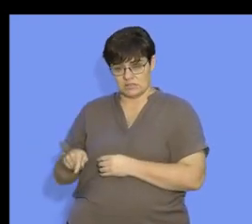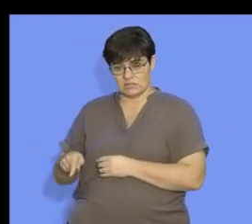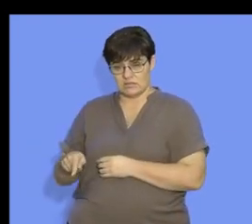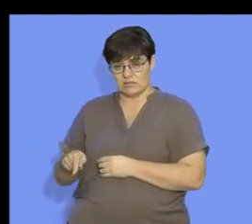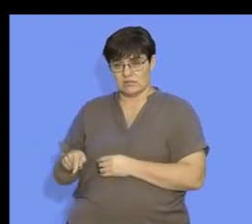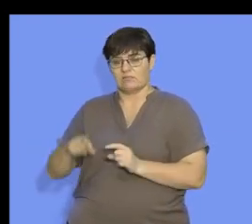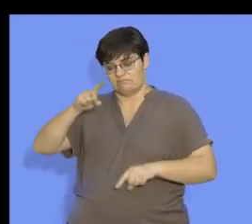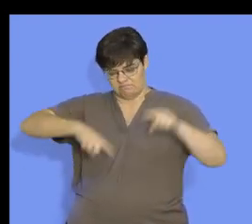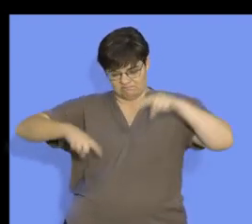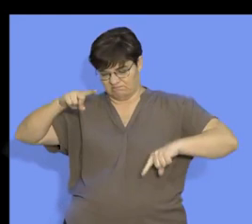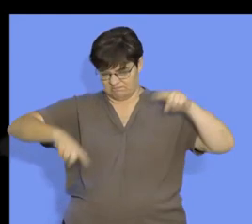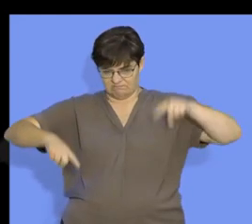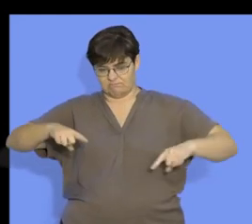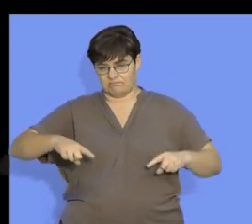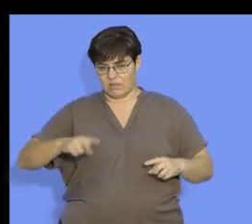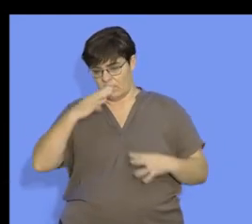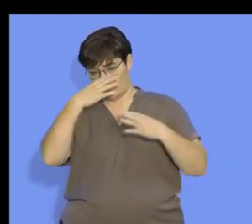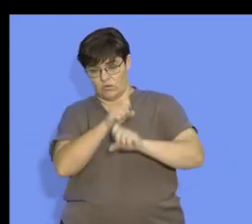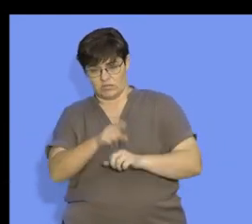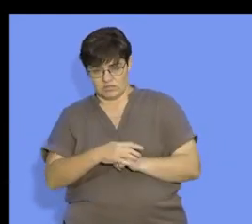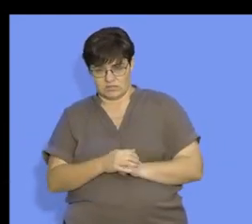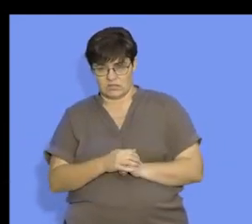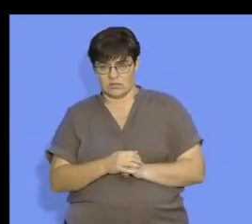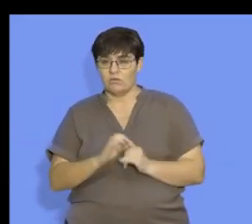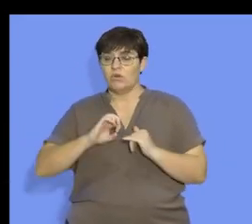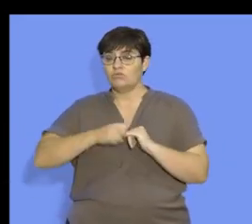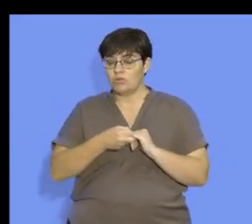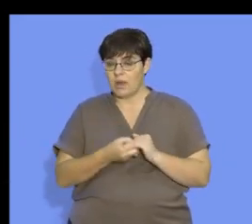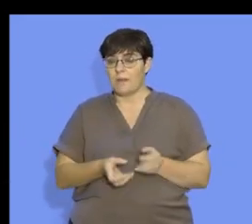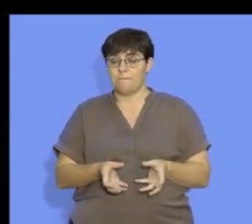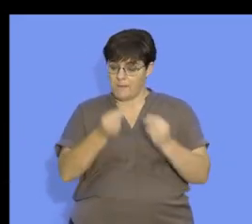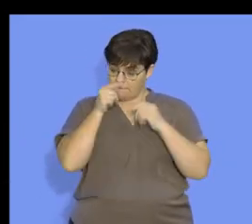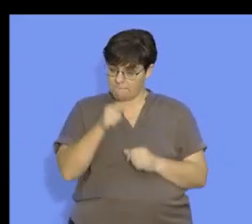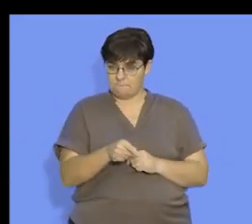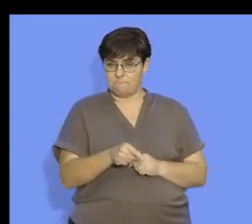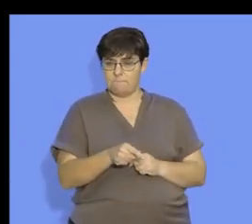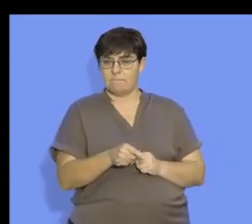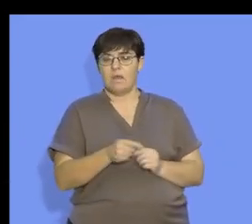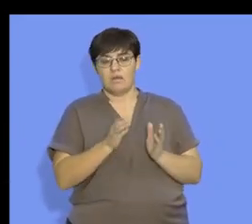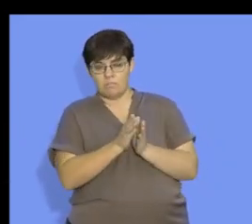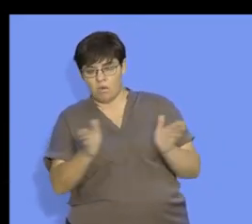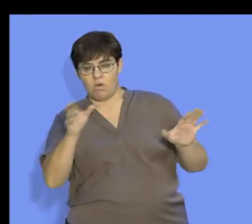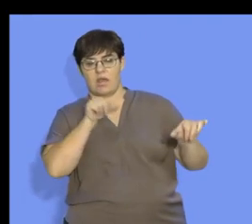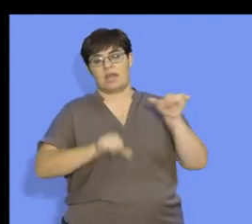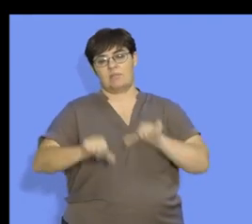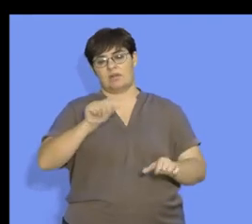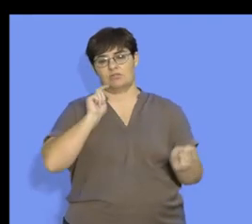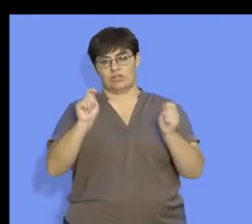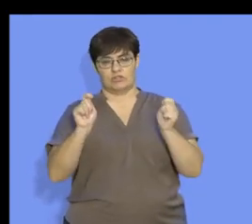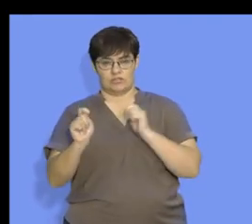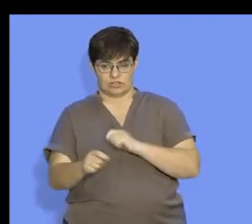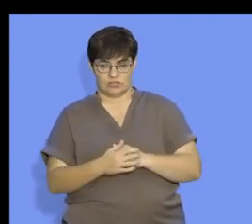salt, we can vary these different types of reaction. So we're trying to locate this section, in our